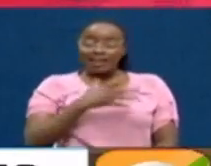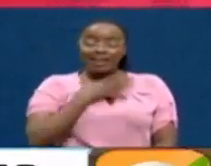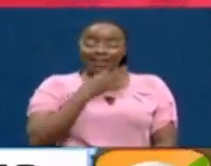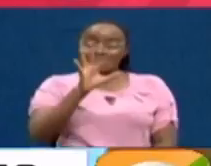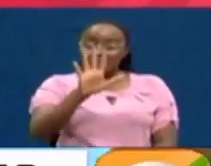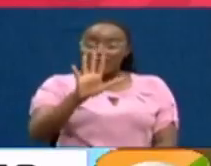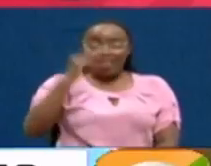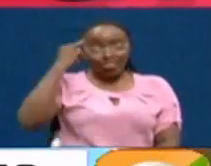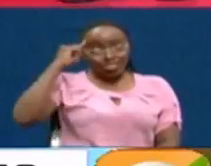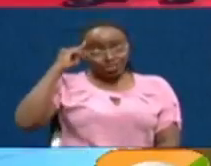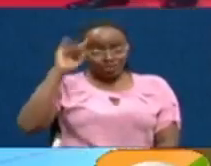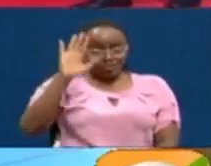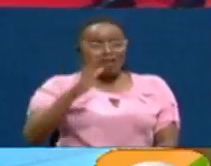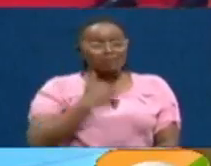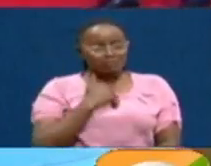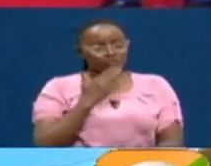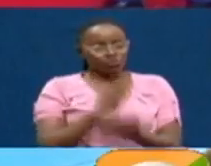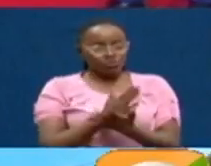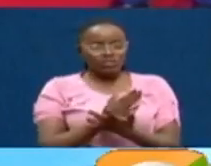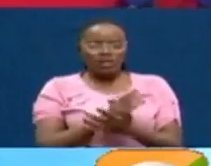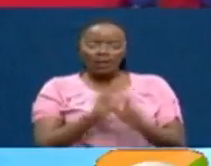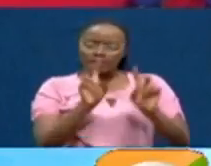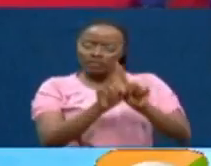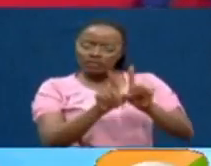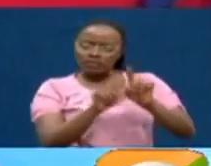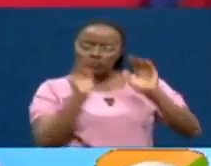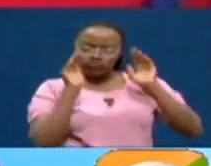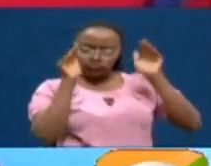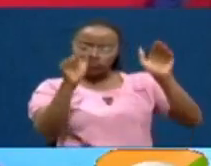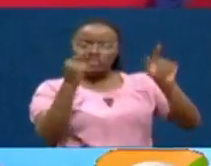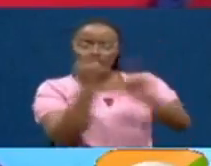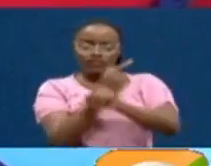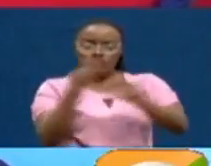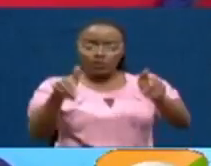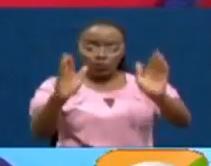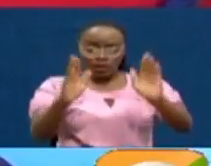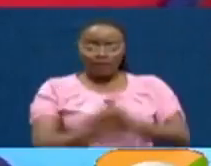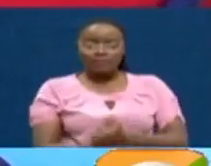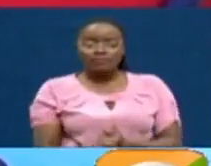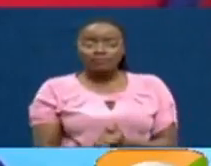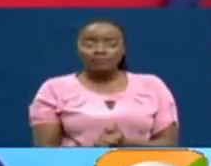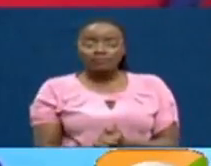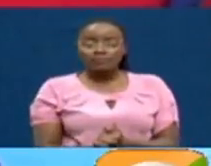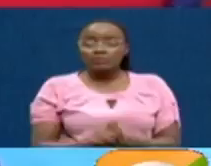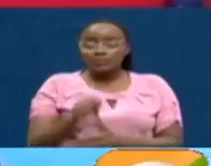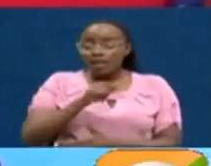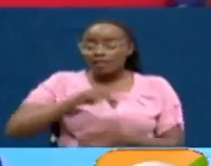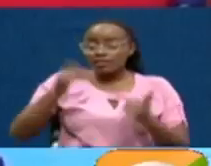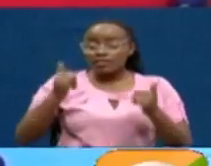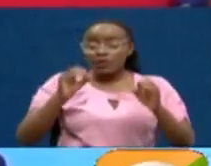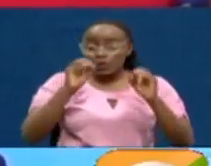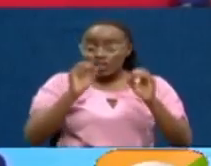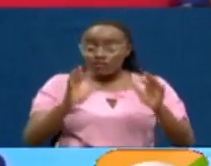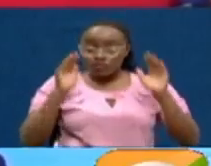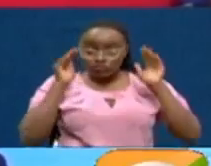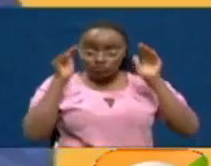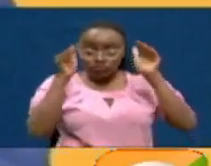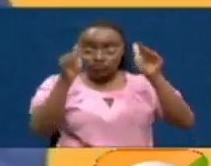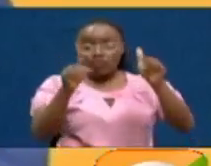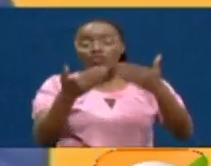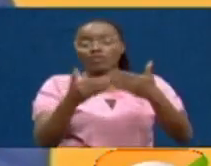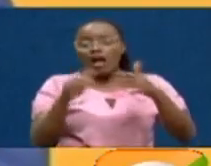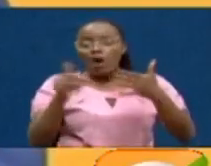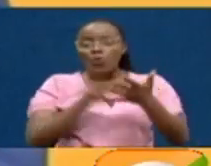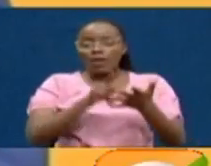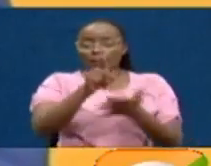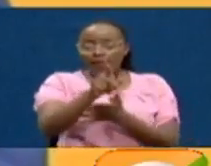And can also look at it differently. Where we are currently, if you look at our balance of payment and the